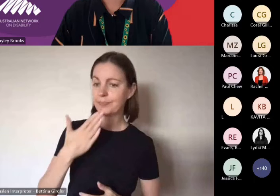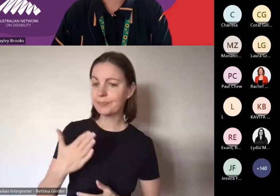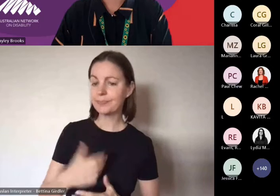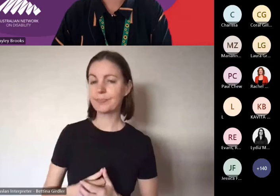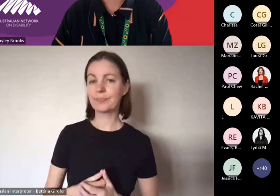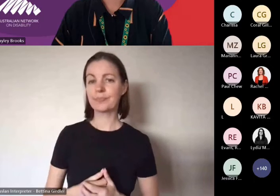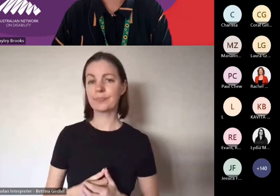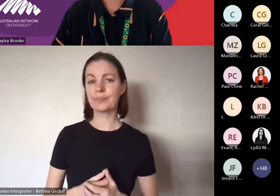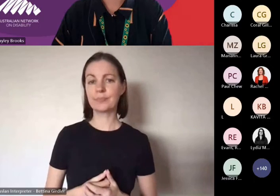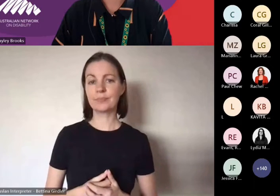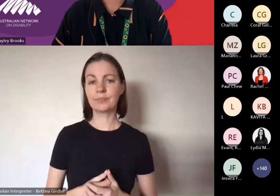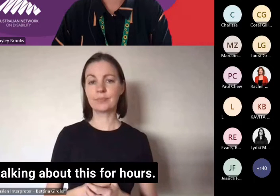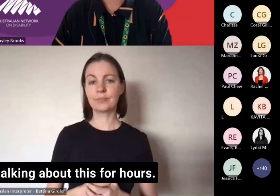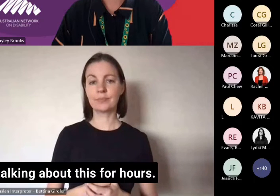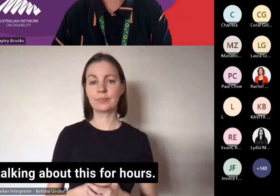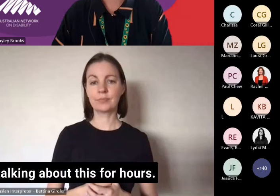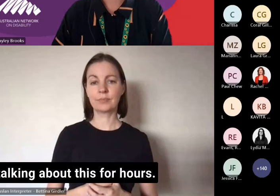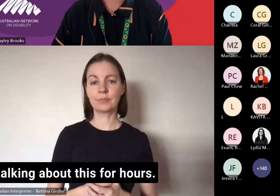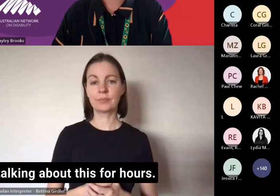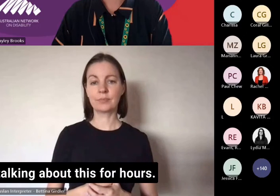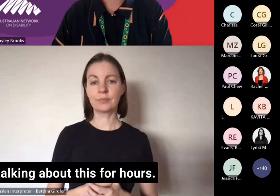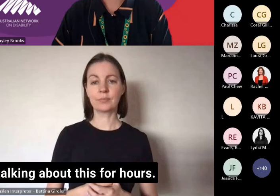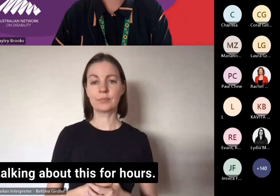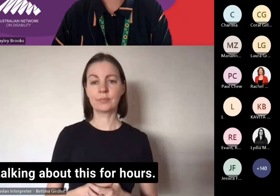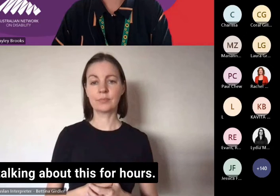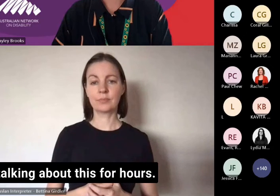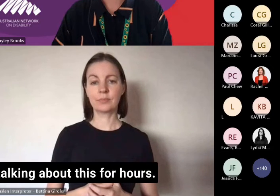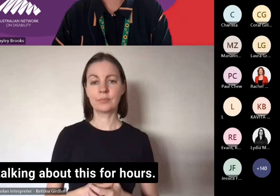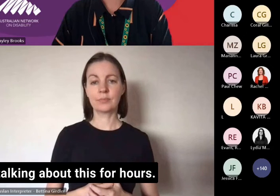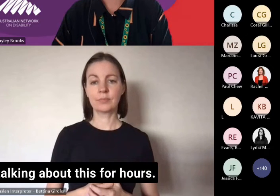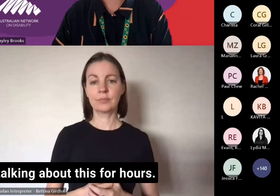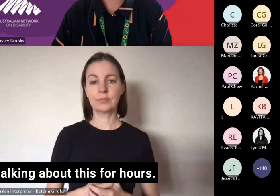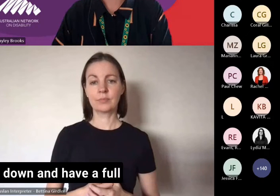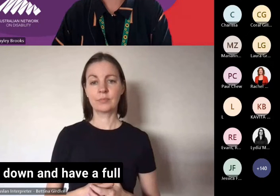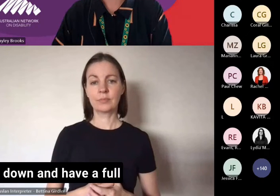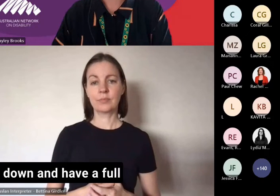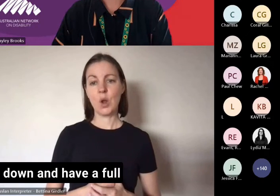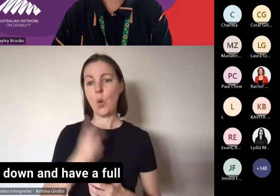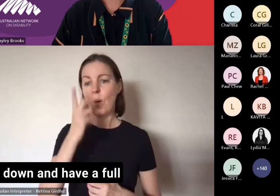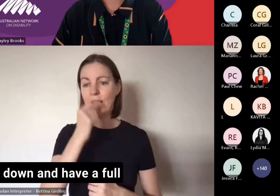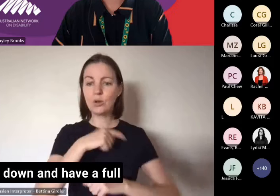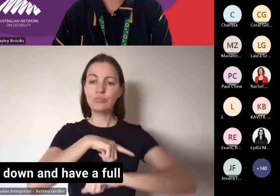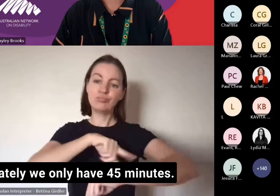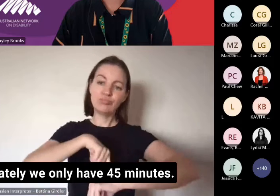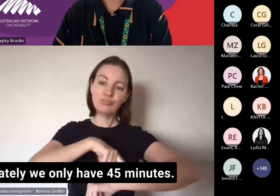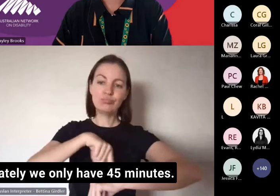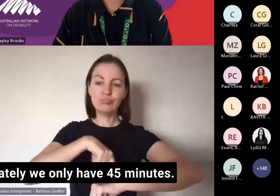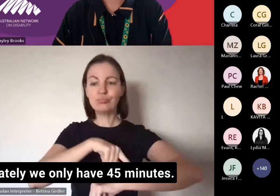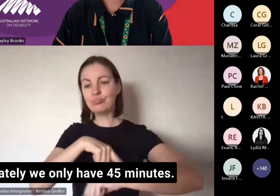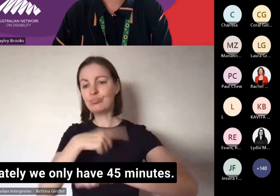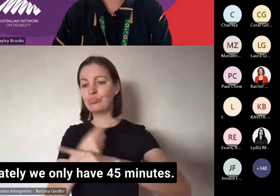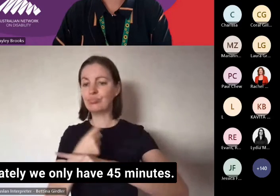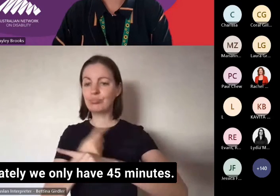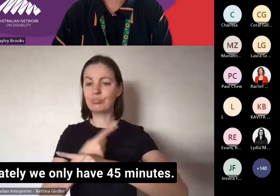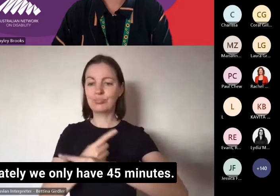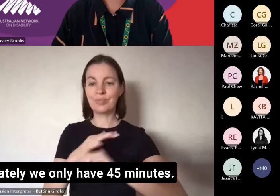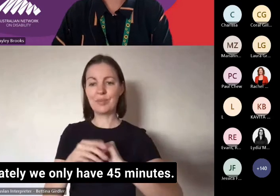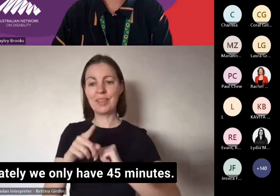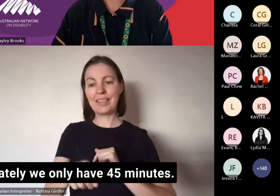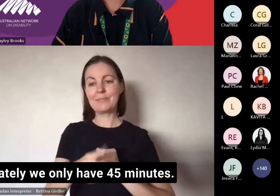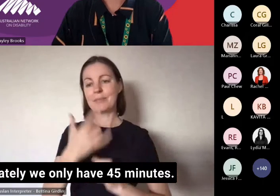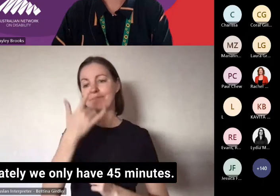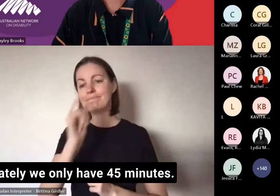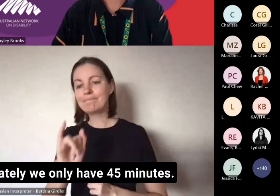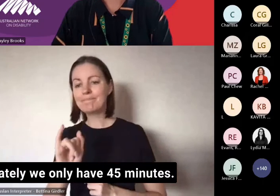think there's a real, I feel like we could be talking about this for hours. We could sit down and have a full session, but unfortunately we only